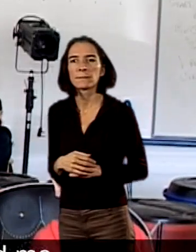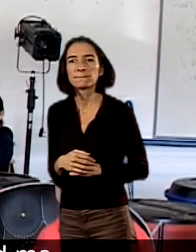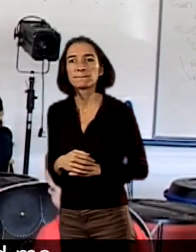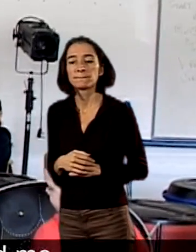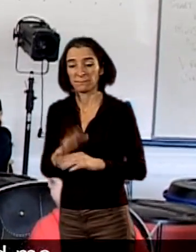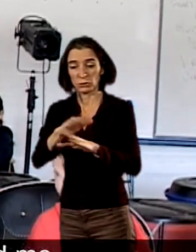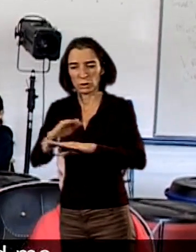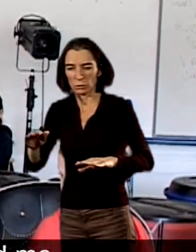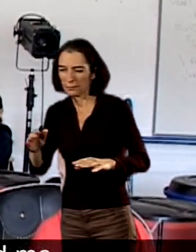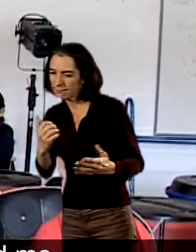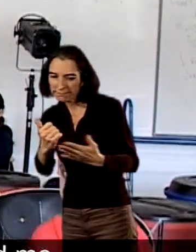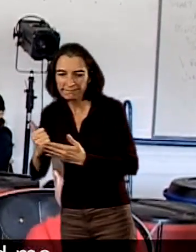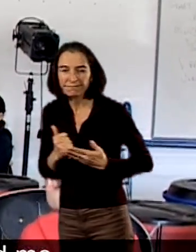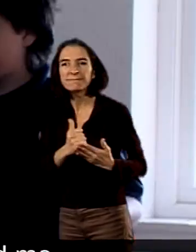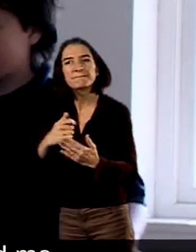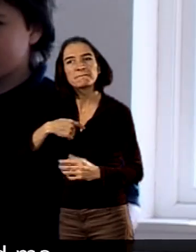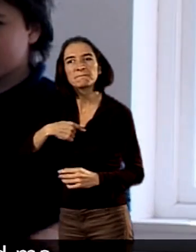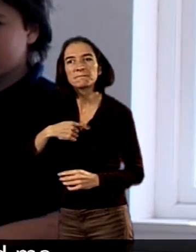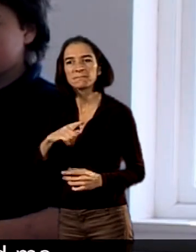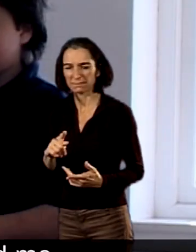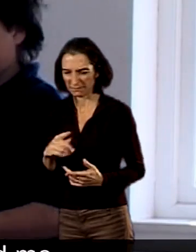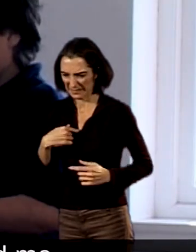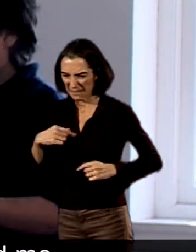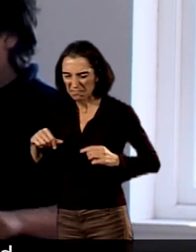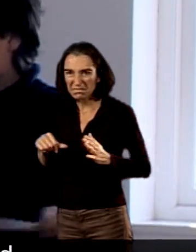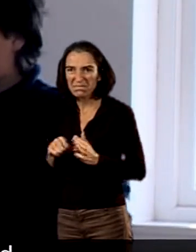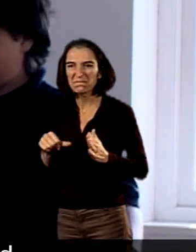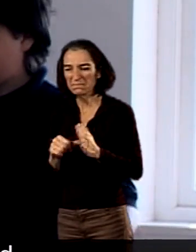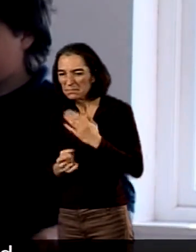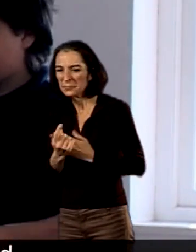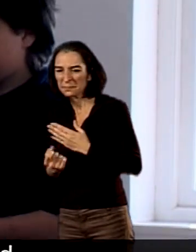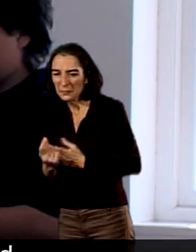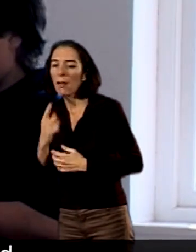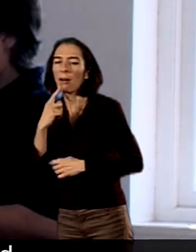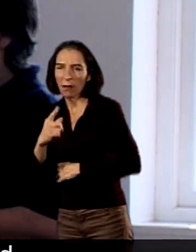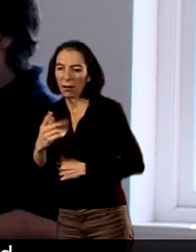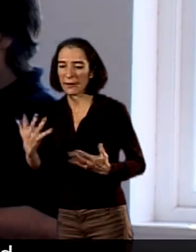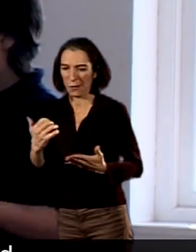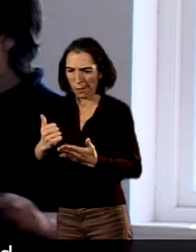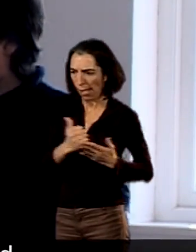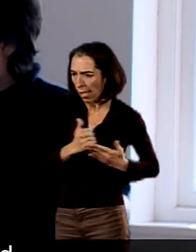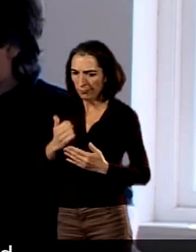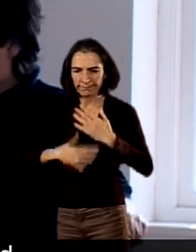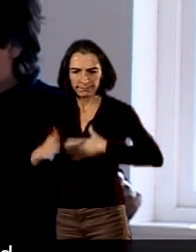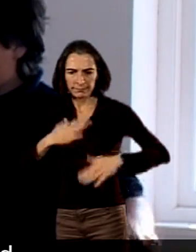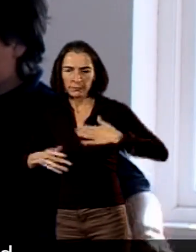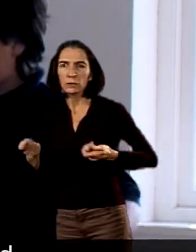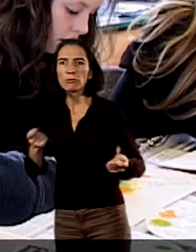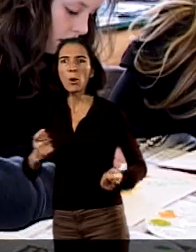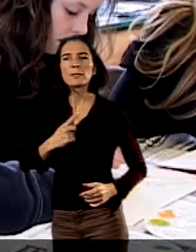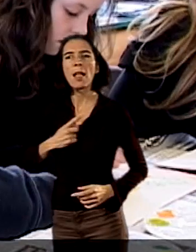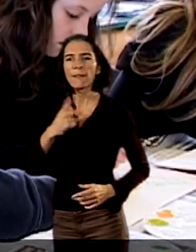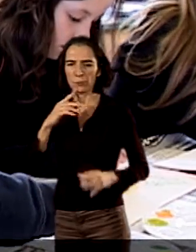me tried hard with me and with my difficulties, and that helps me control myself and try to work hard.